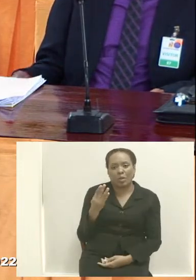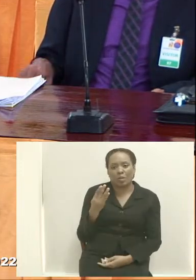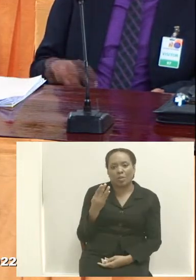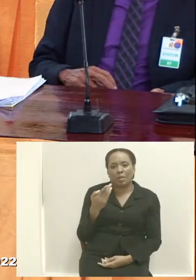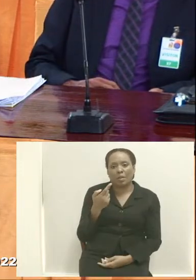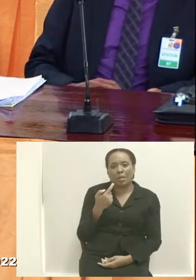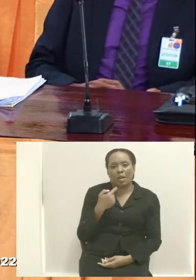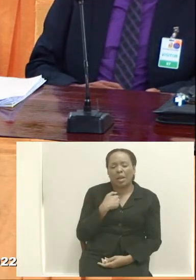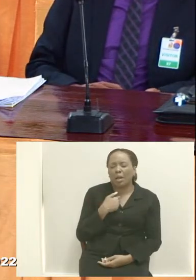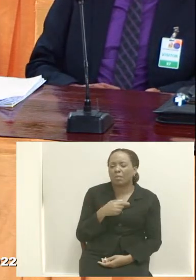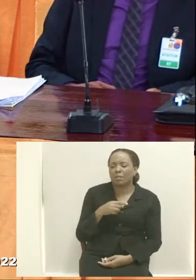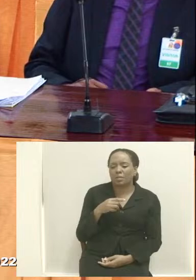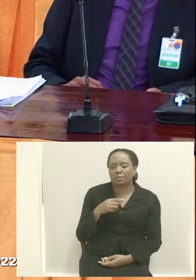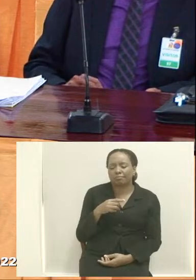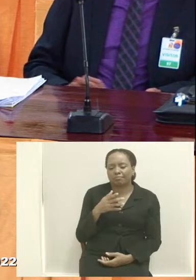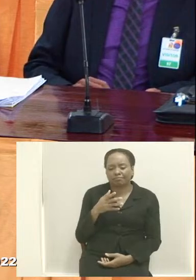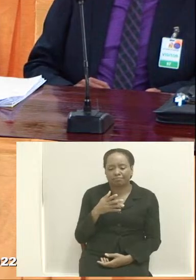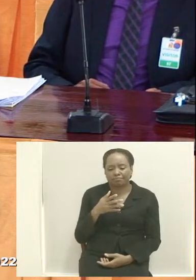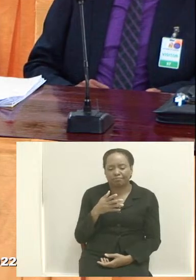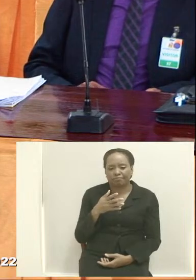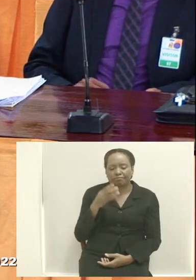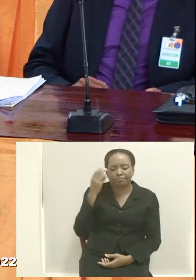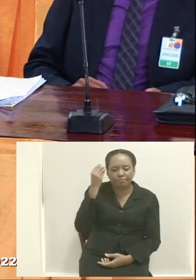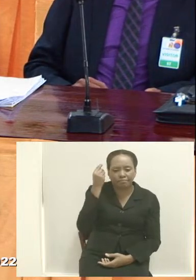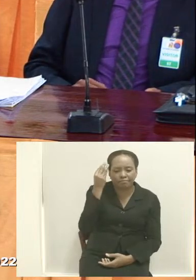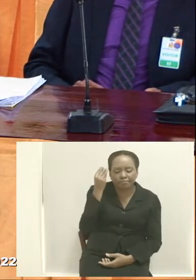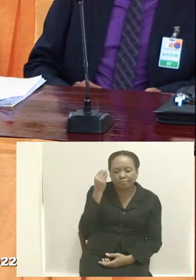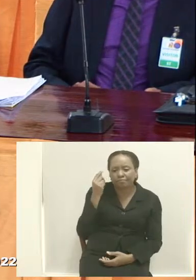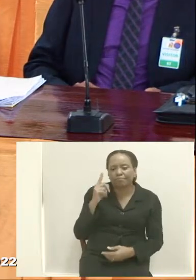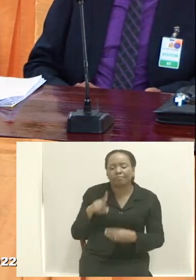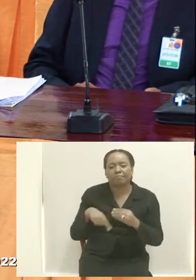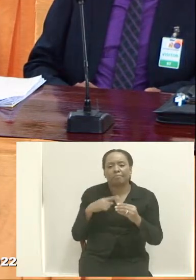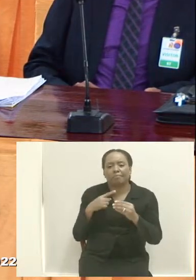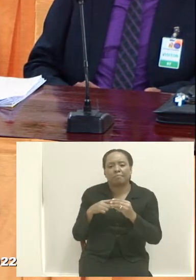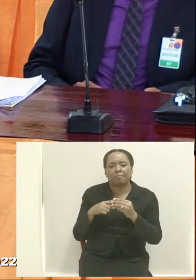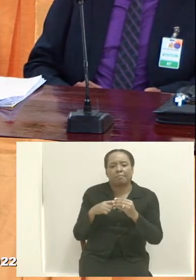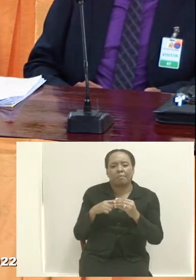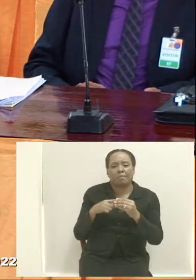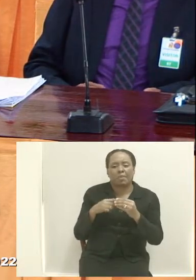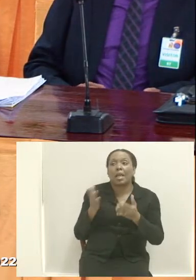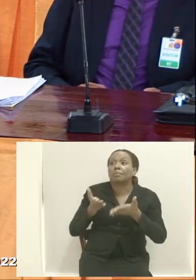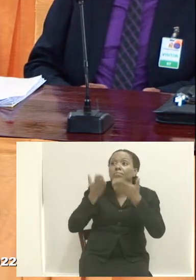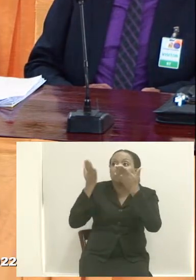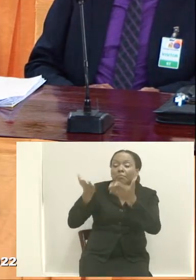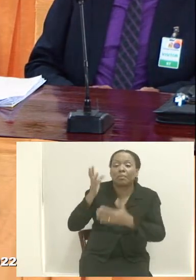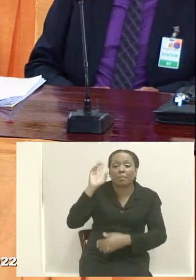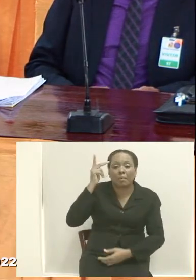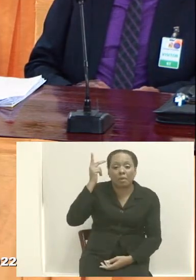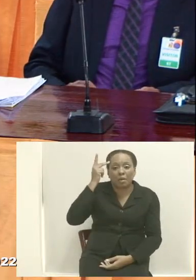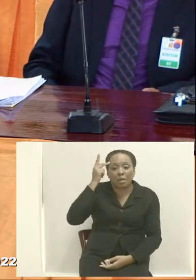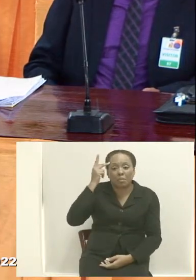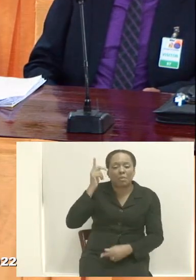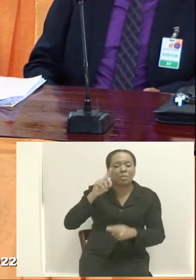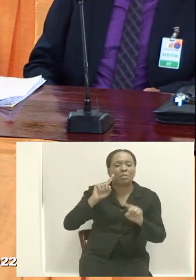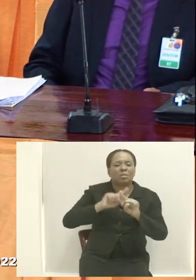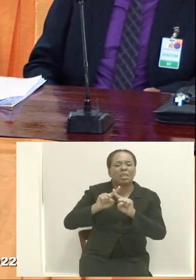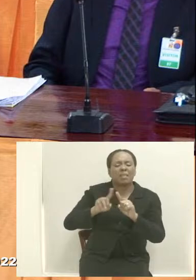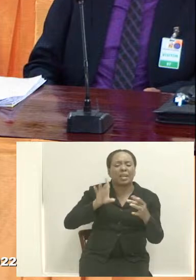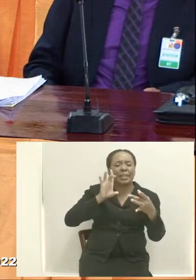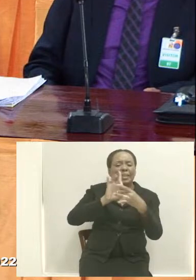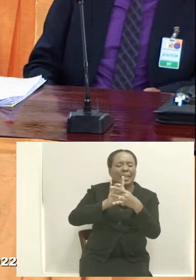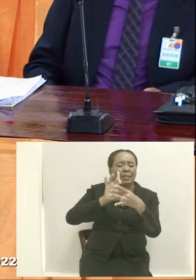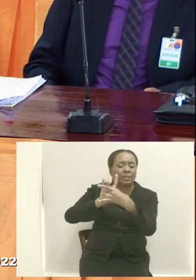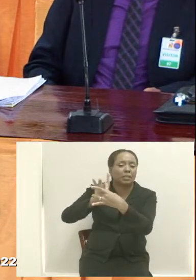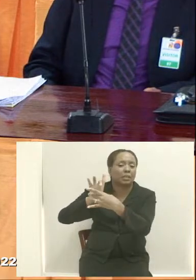colleagues in Cabinet approved in principle the fact that what we had to try to do was to build out